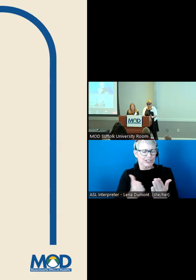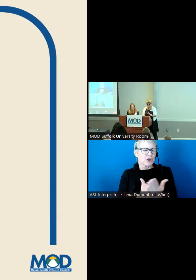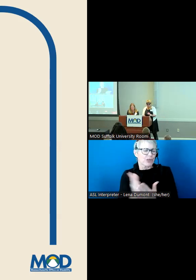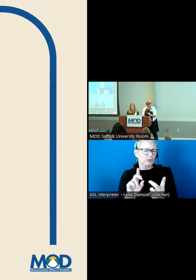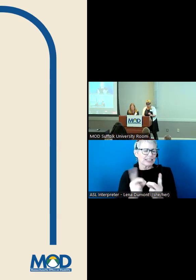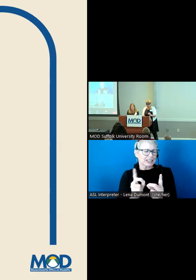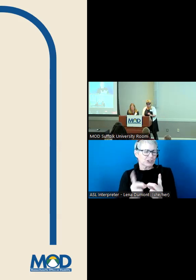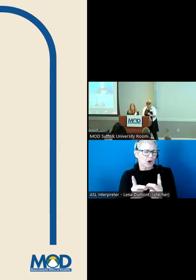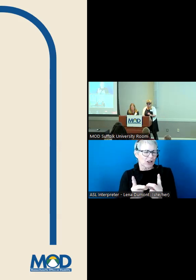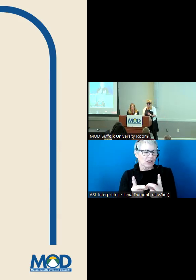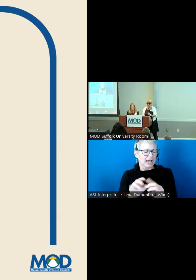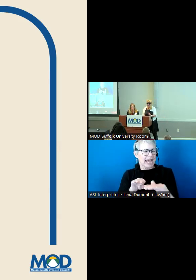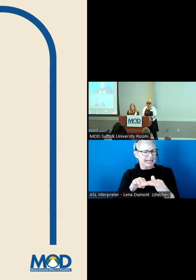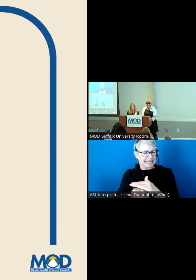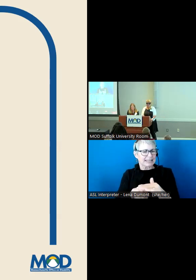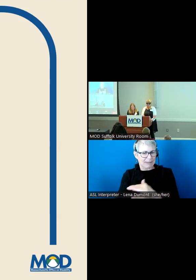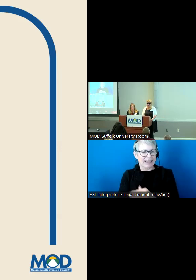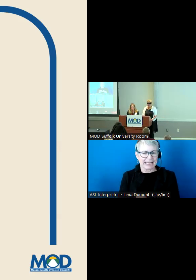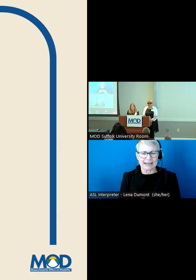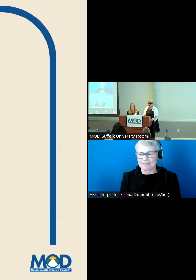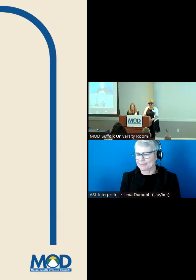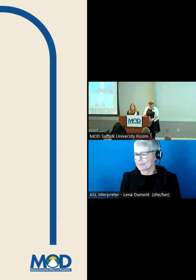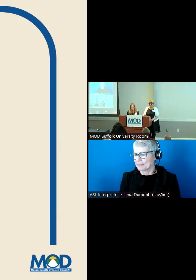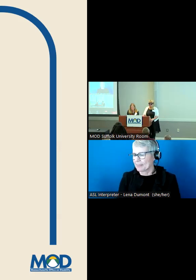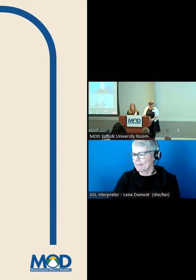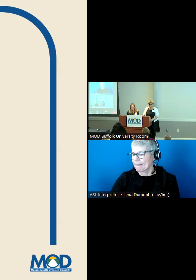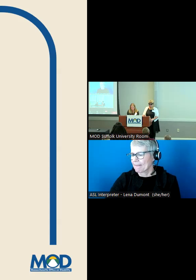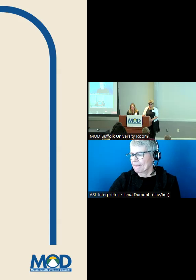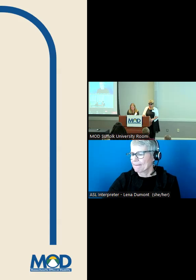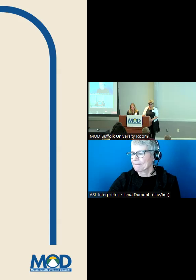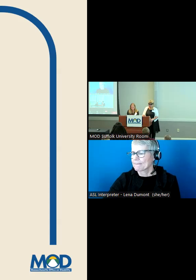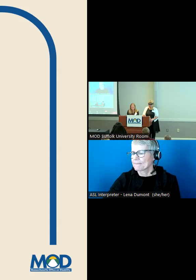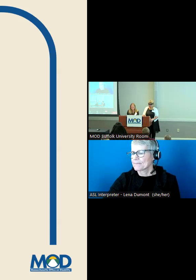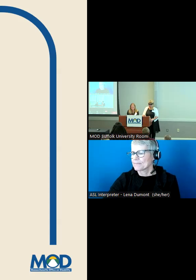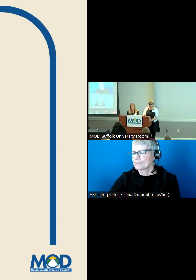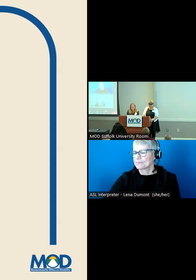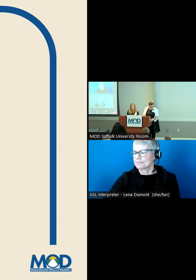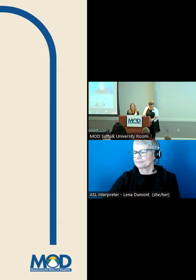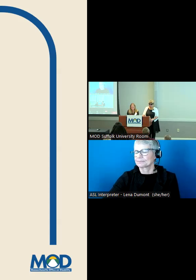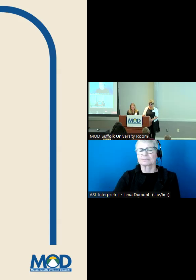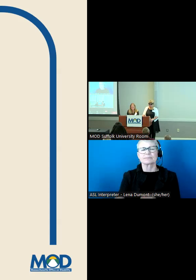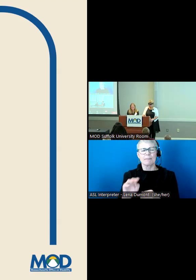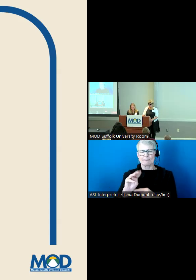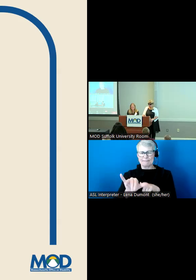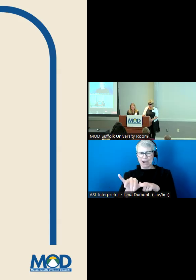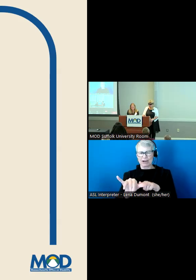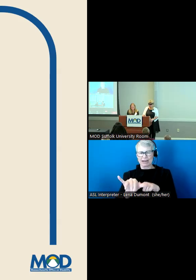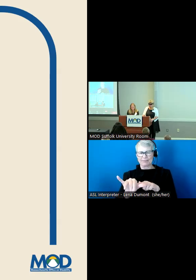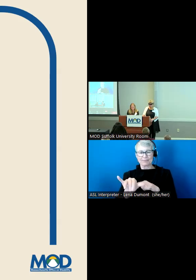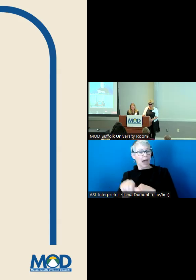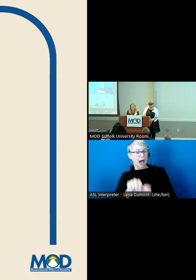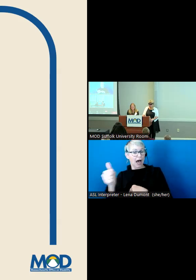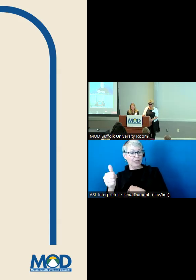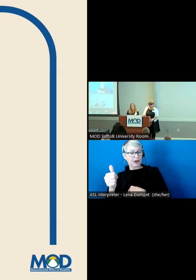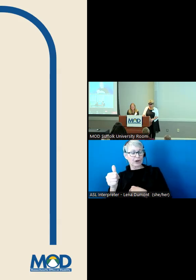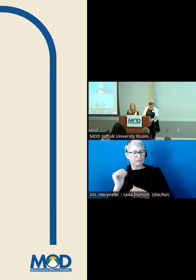Yes. Another one of the newer commissions in the state that Bill Henning mentioned earlier is the Special Commission